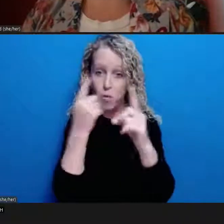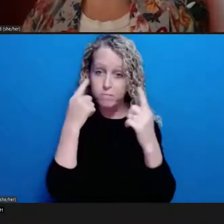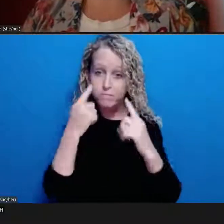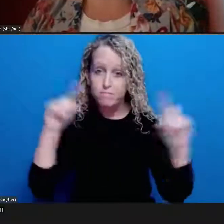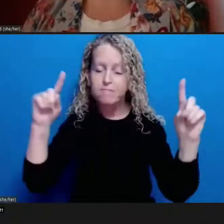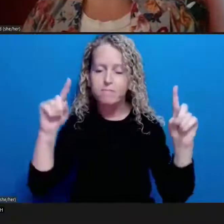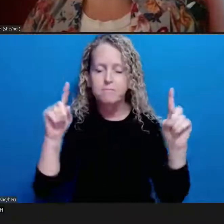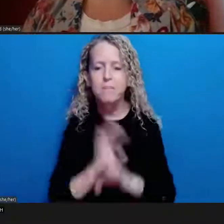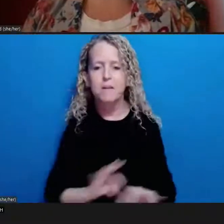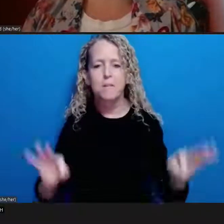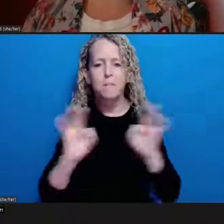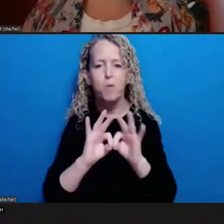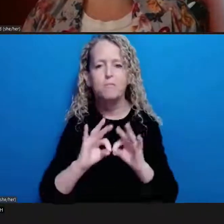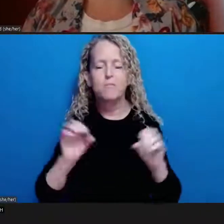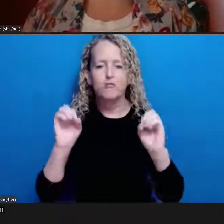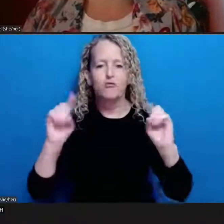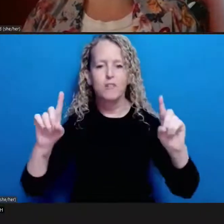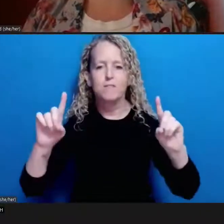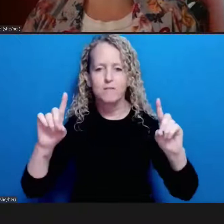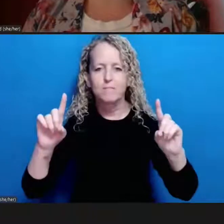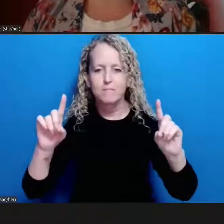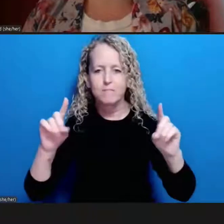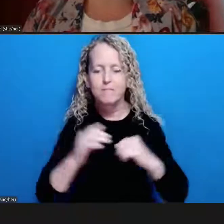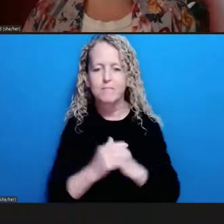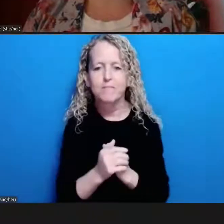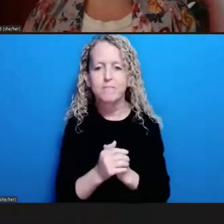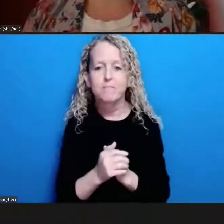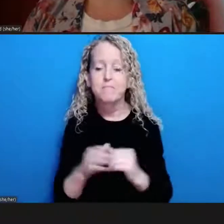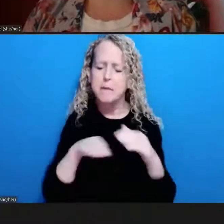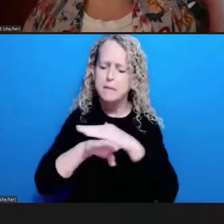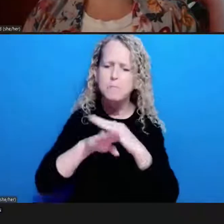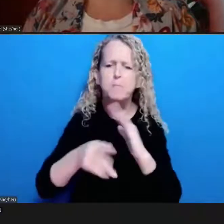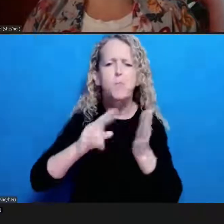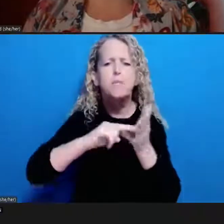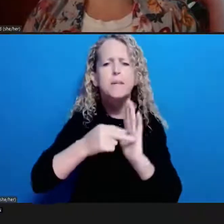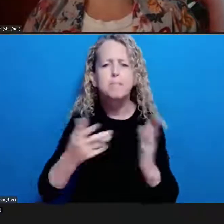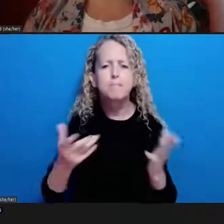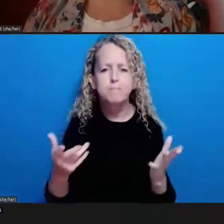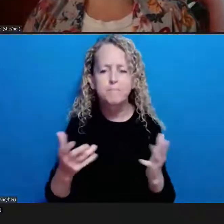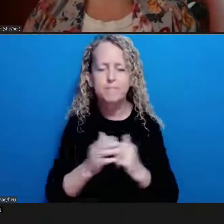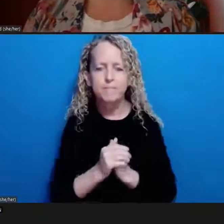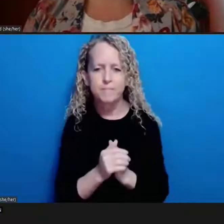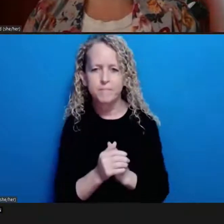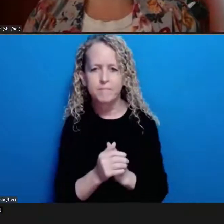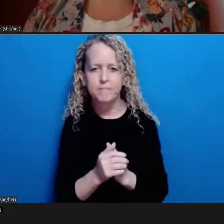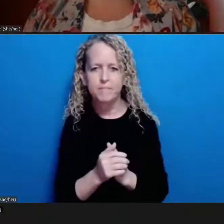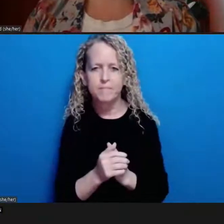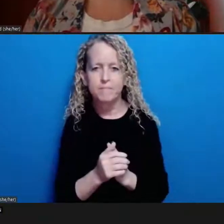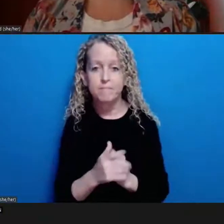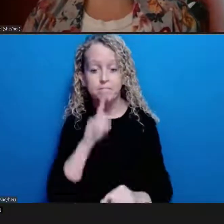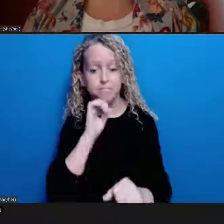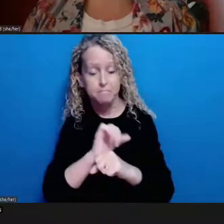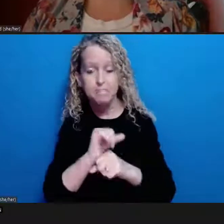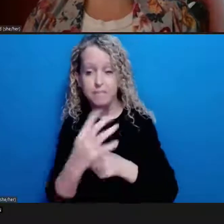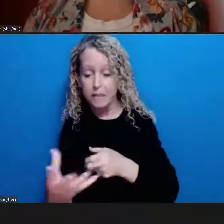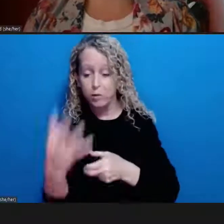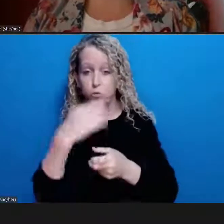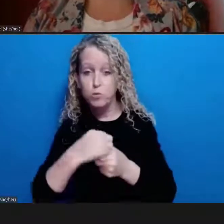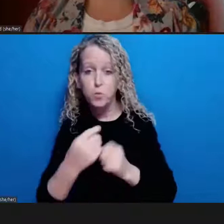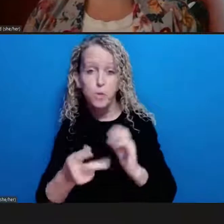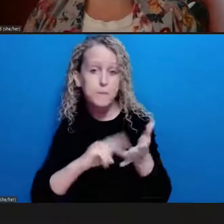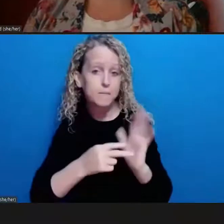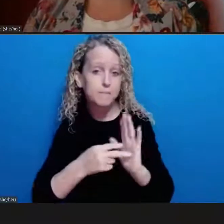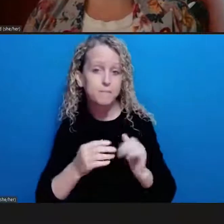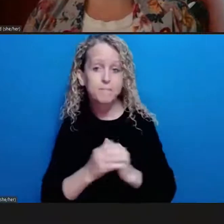educate ourselves. What does accessibility really mean? What is true inclusion? Where do